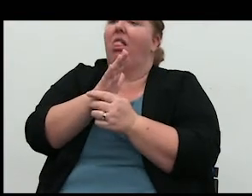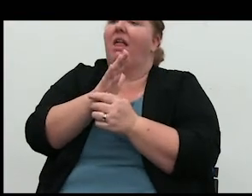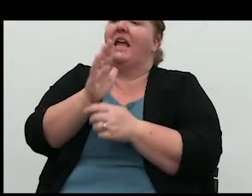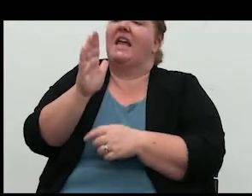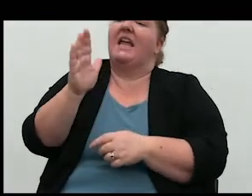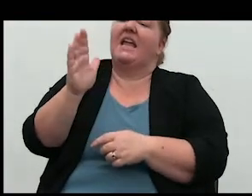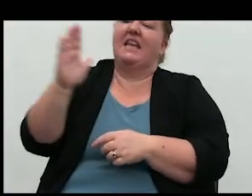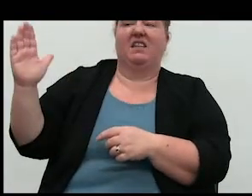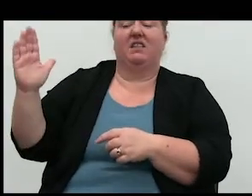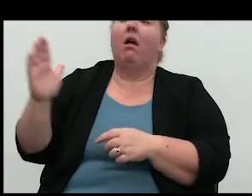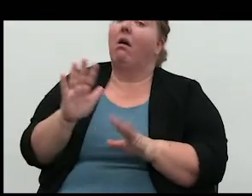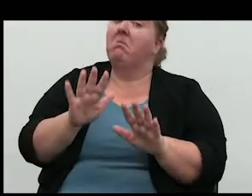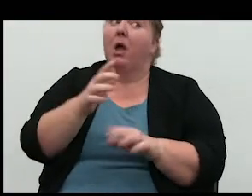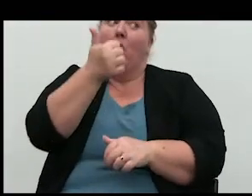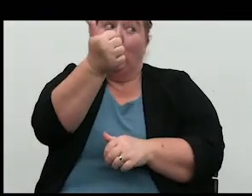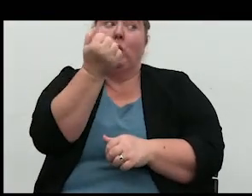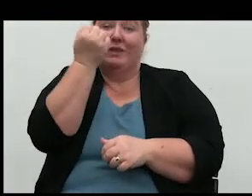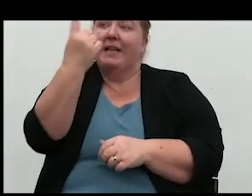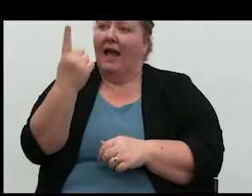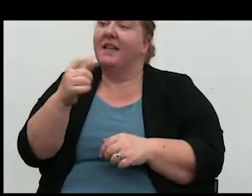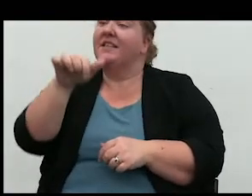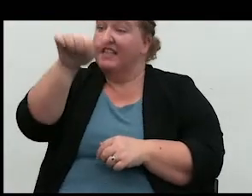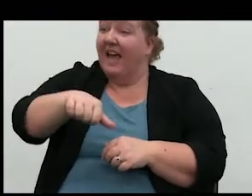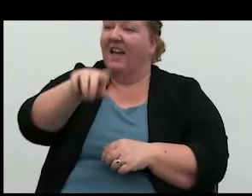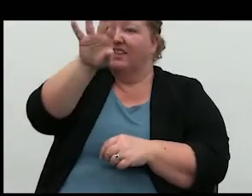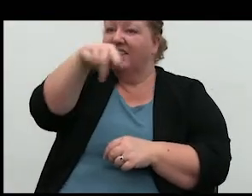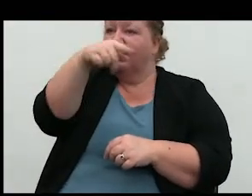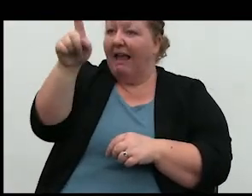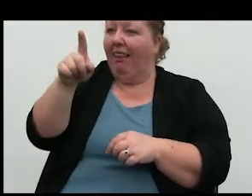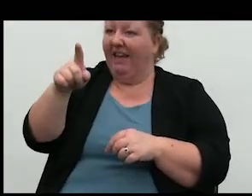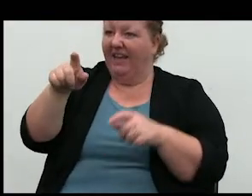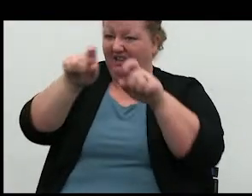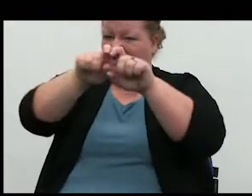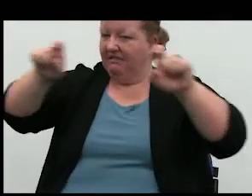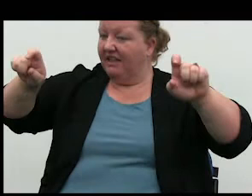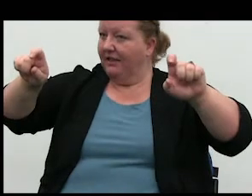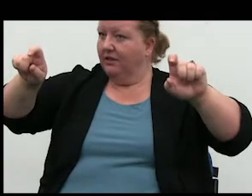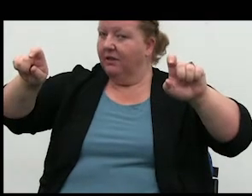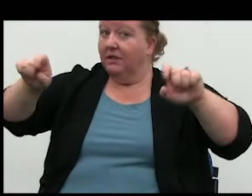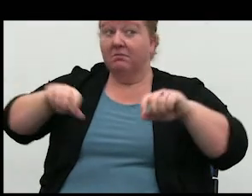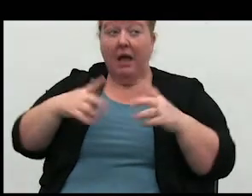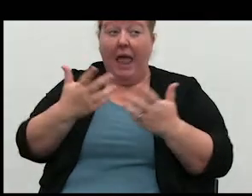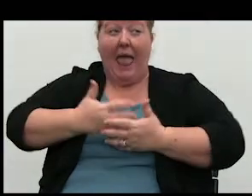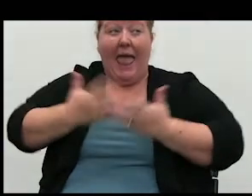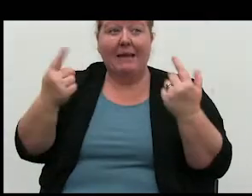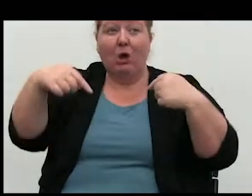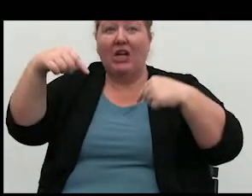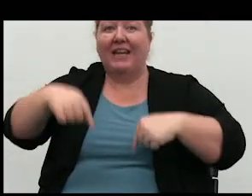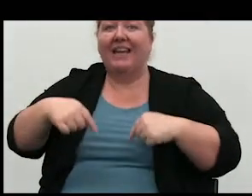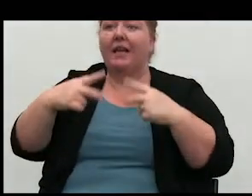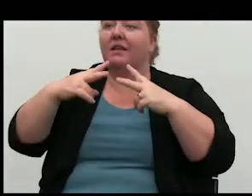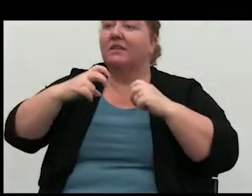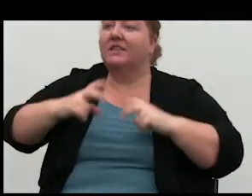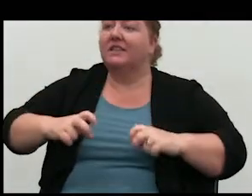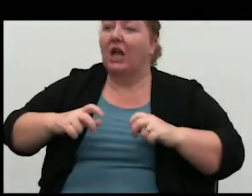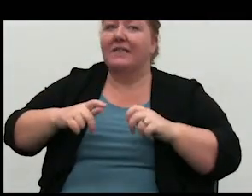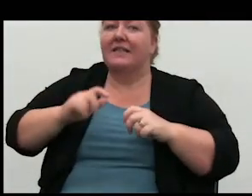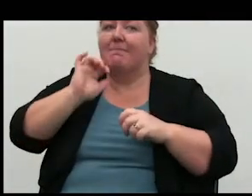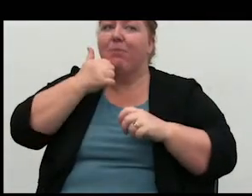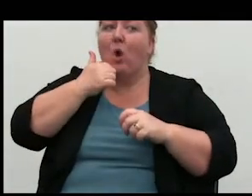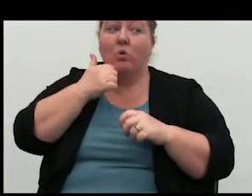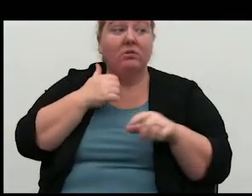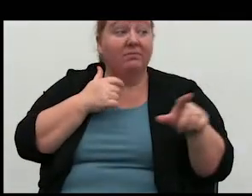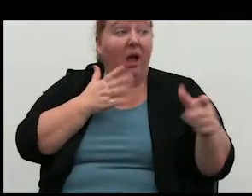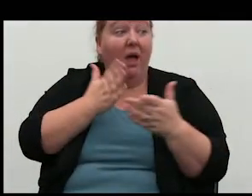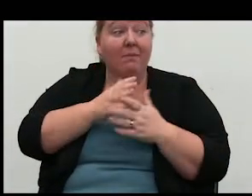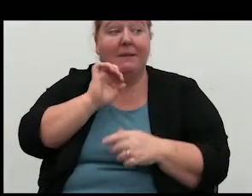good guess. It is a tally stick of sorts. Any paleontologists in tonight? A bone? No, a bone.